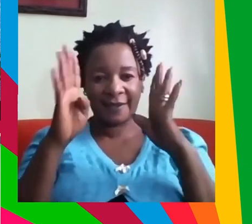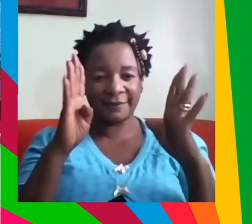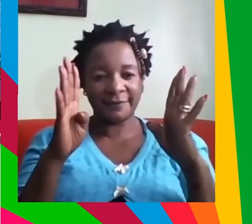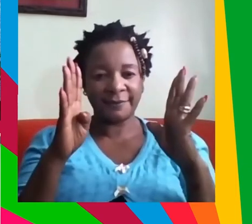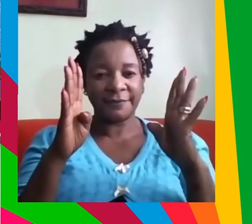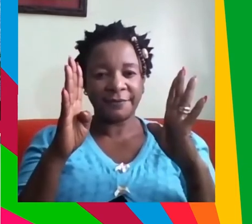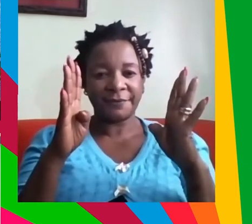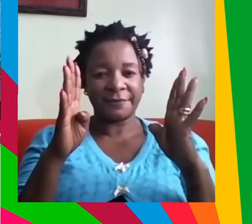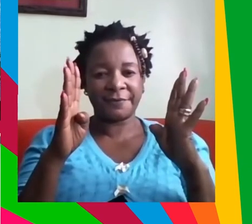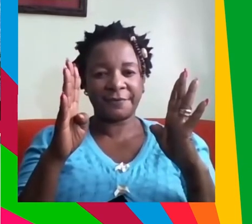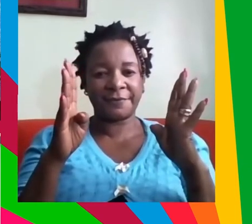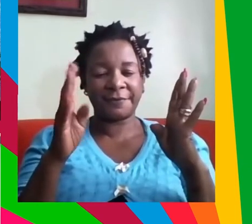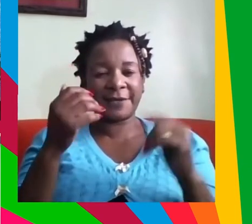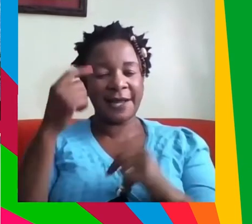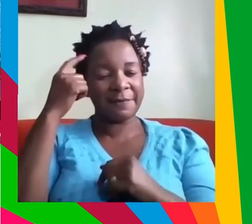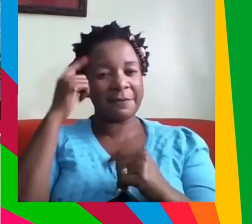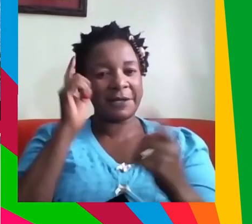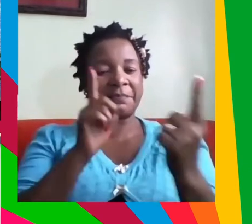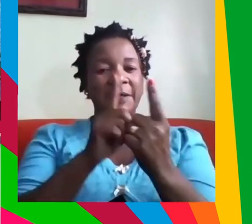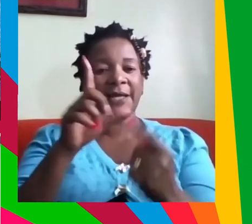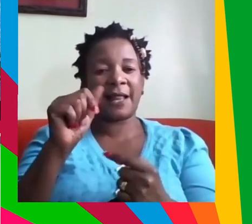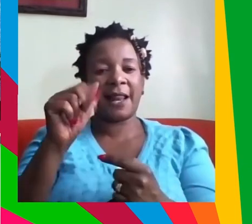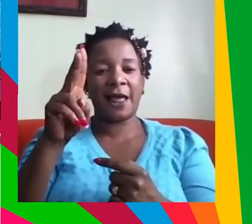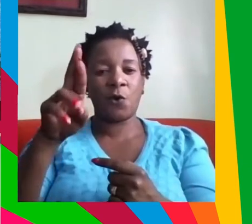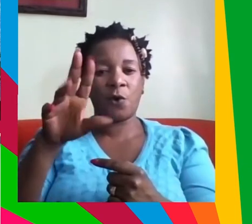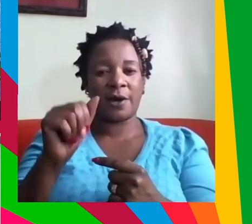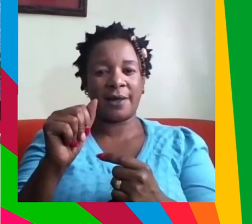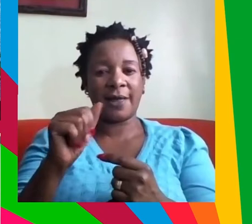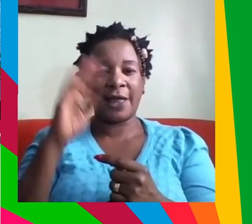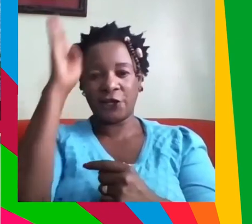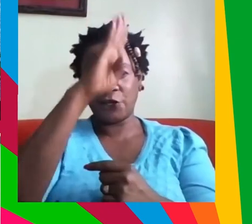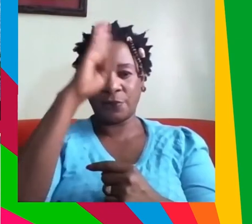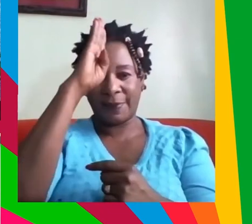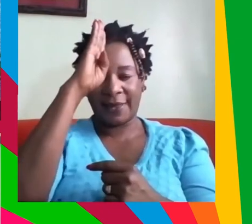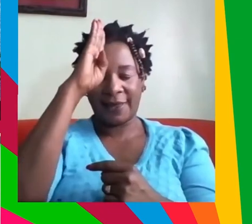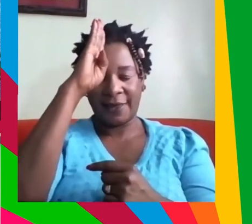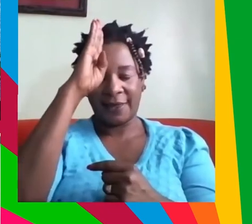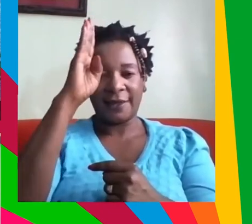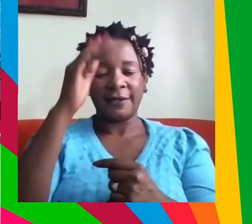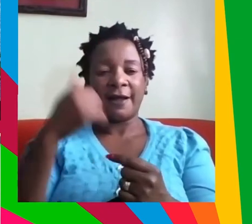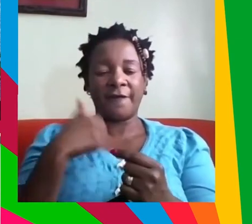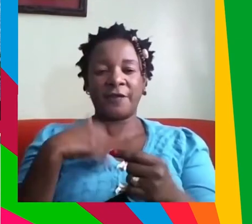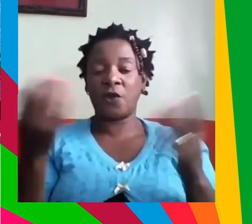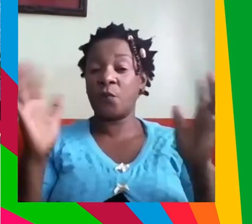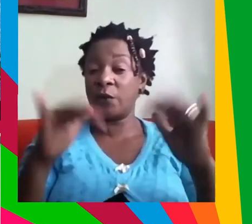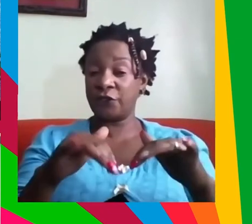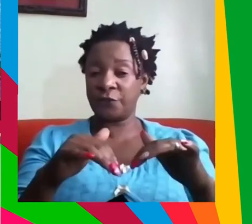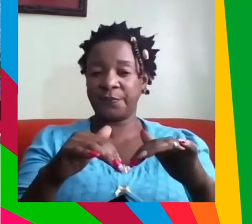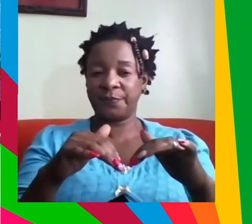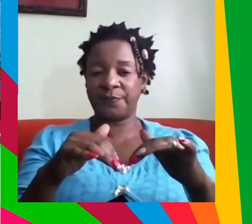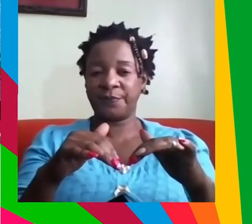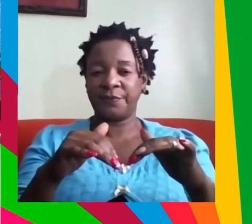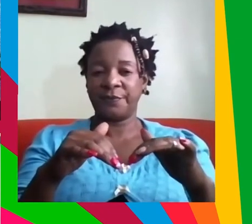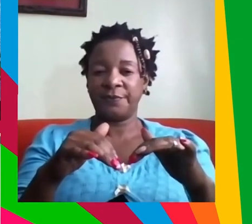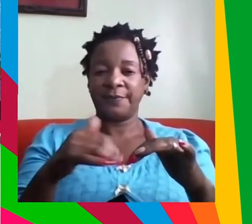I actually remember meeting Laura El-Tantawy in Dubai at a photo workshop, I think in